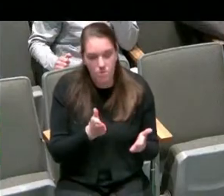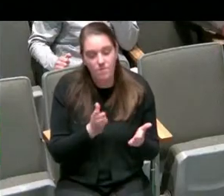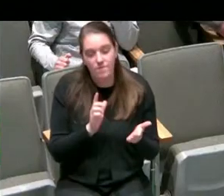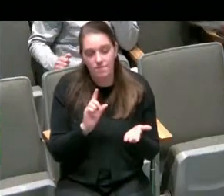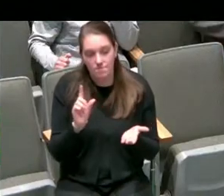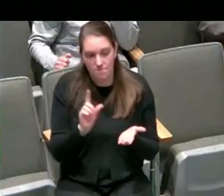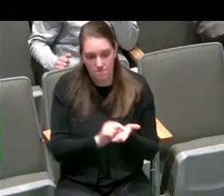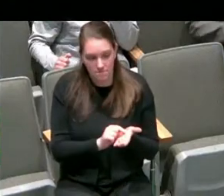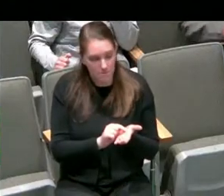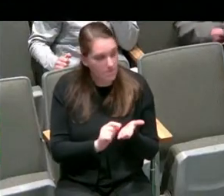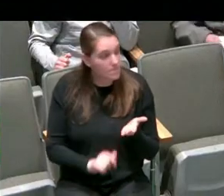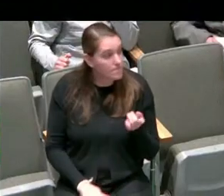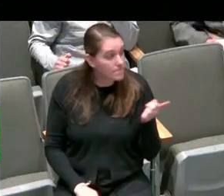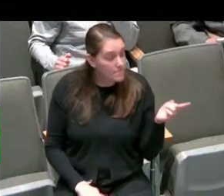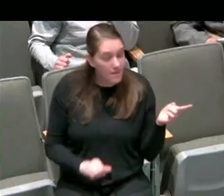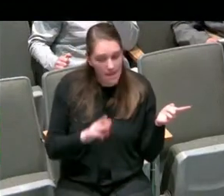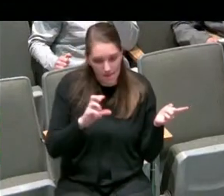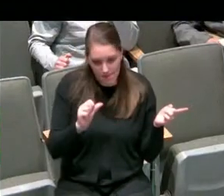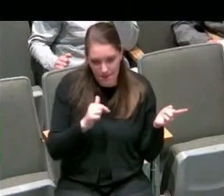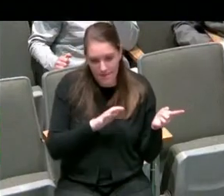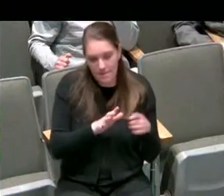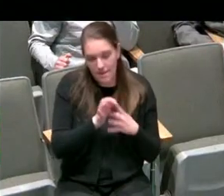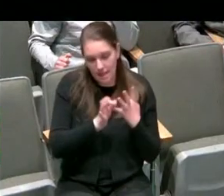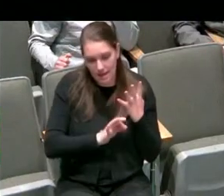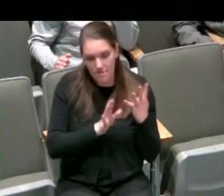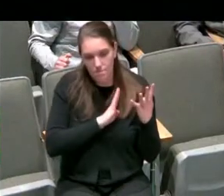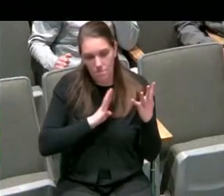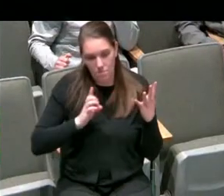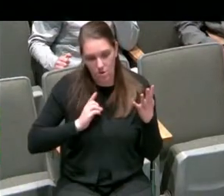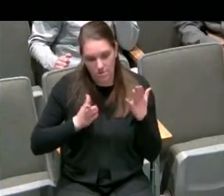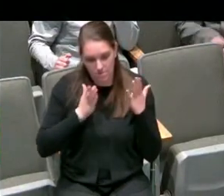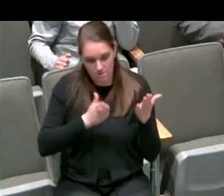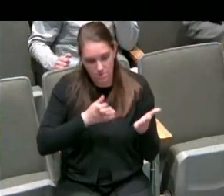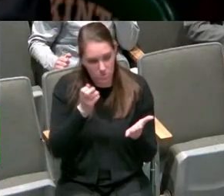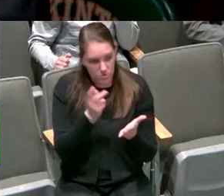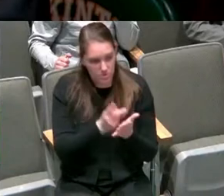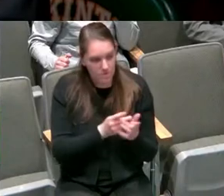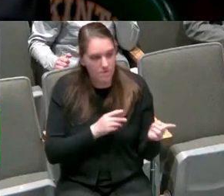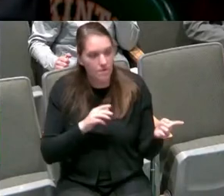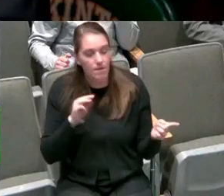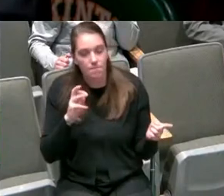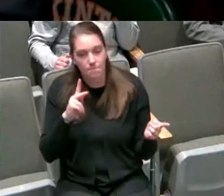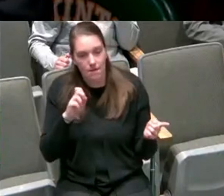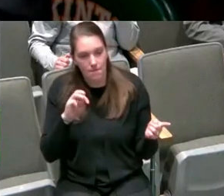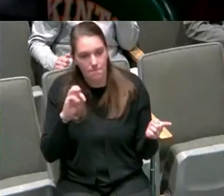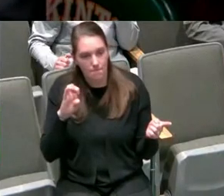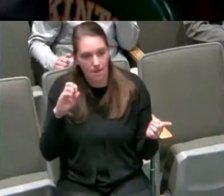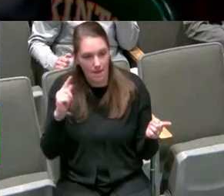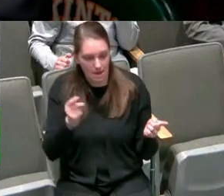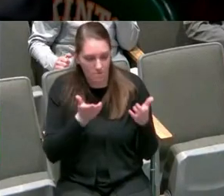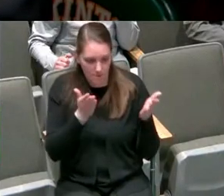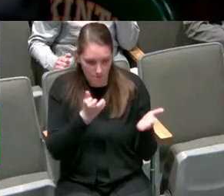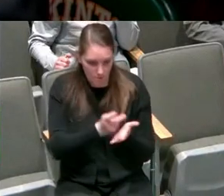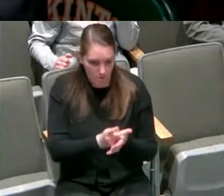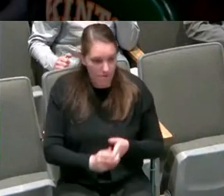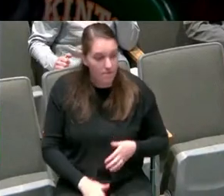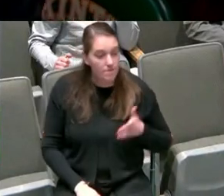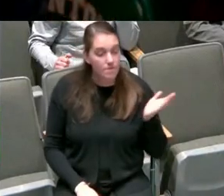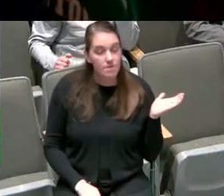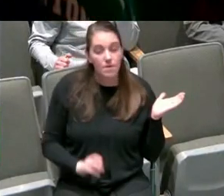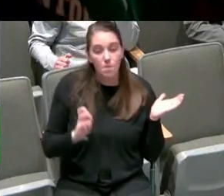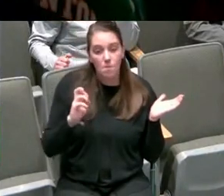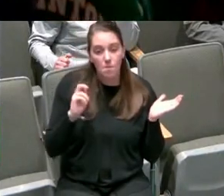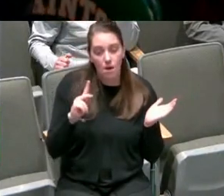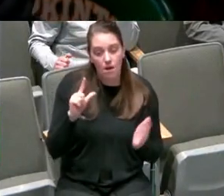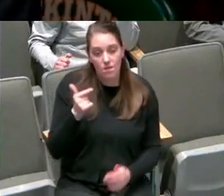Amy ritterbush select board recommends approval Mike Manning appropriation committee recommends approval Mark